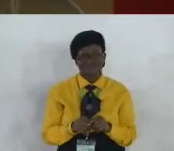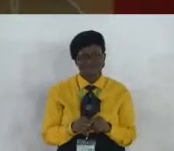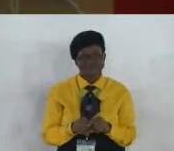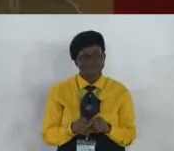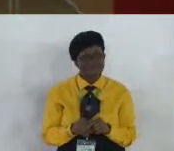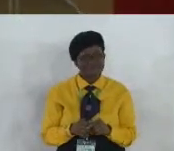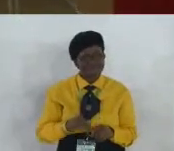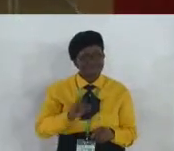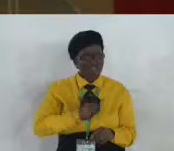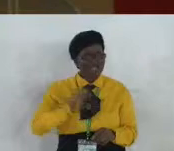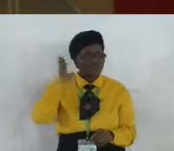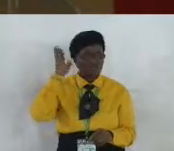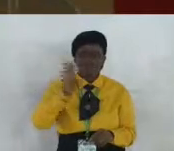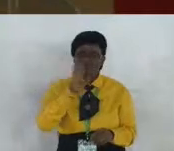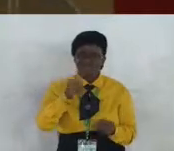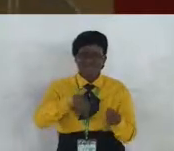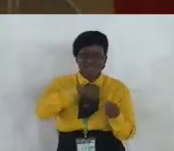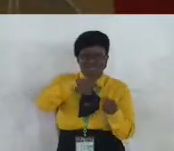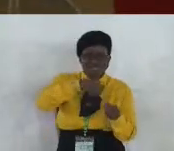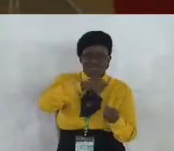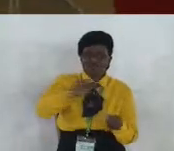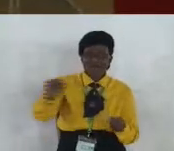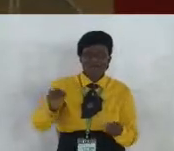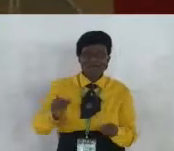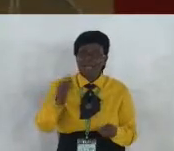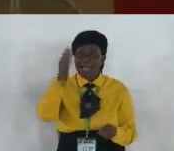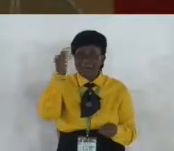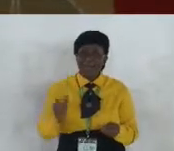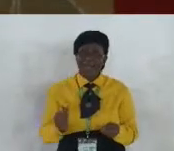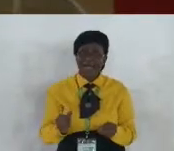I will be surrounded by dignitaries,